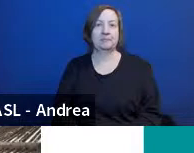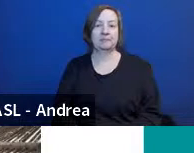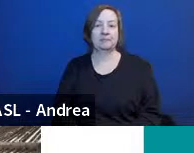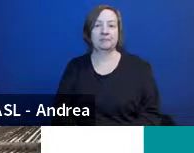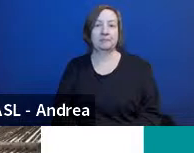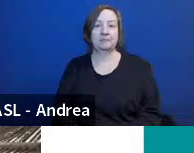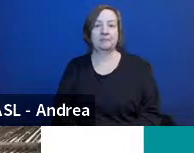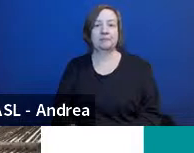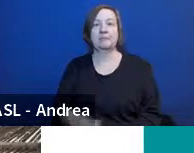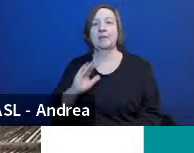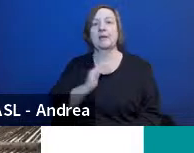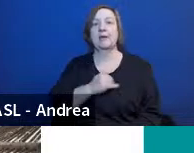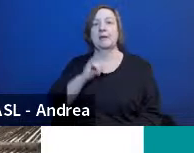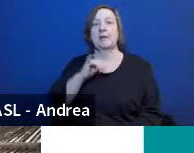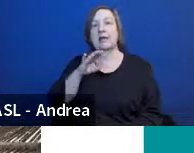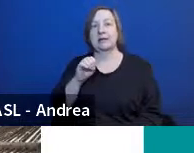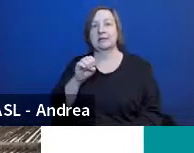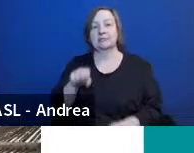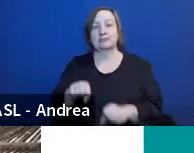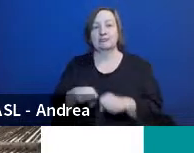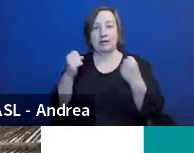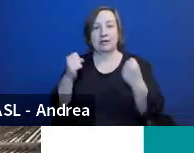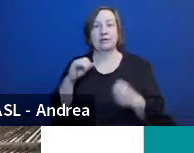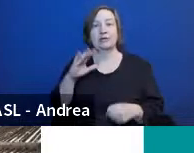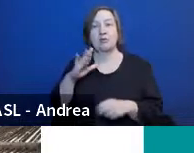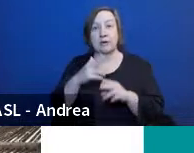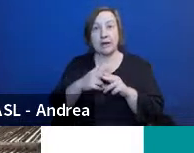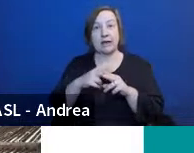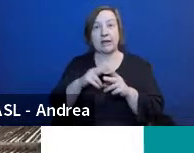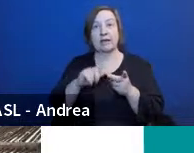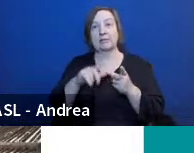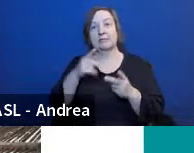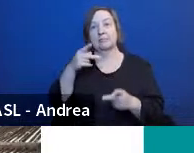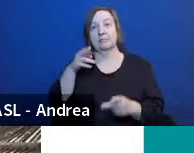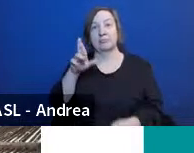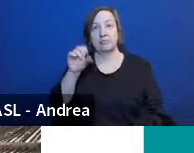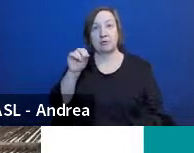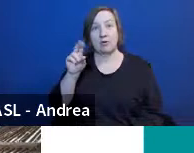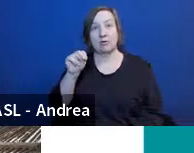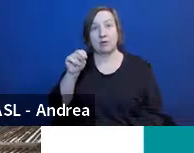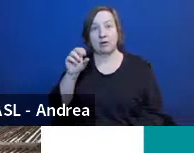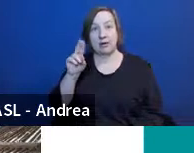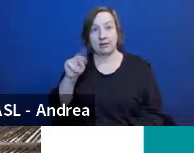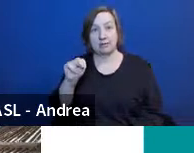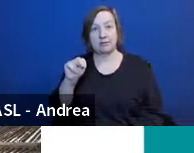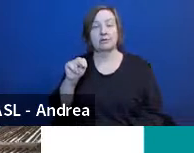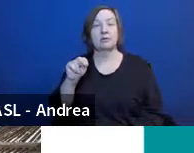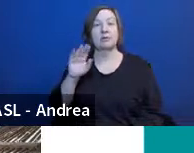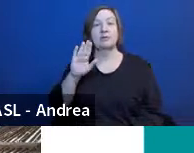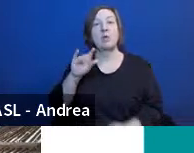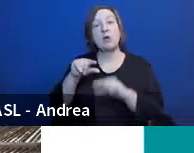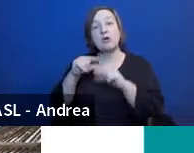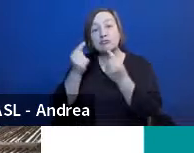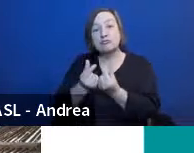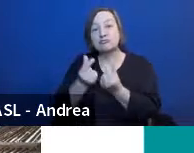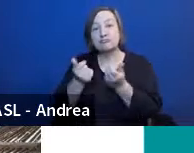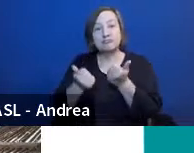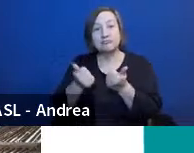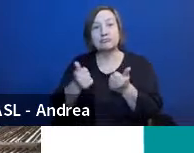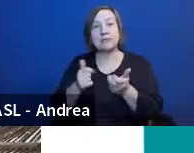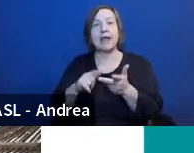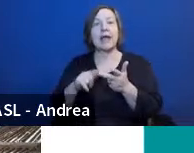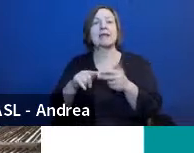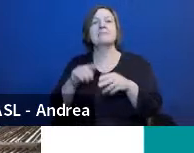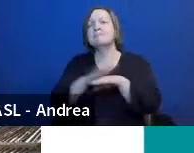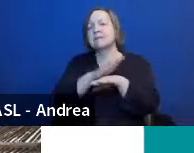So our icebreaker. So your name, your pronouns, your affiliation, and beach or